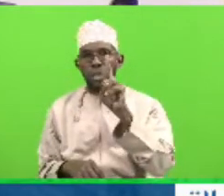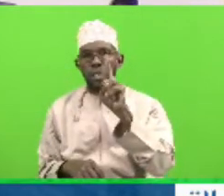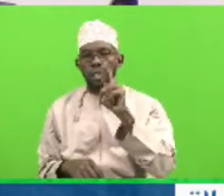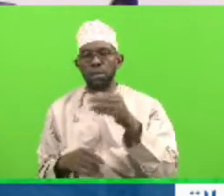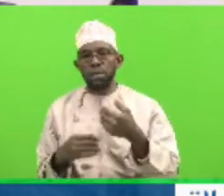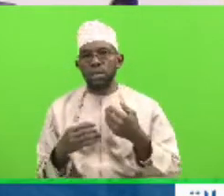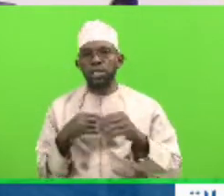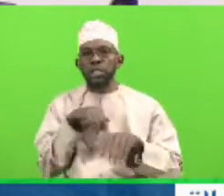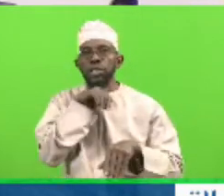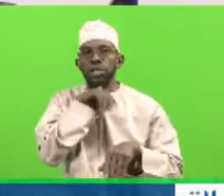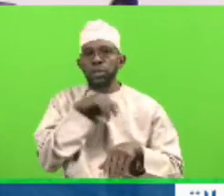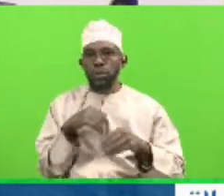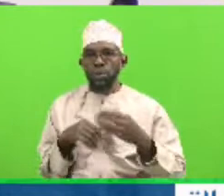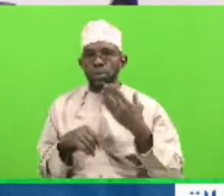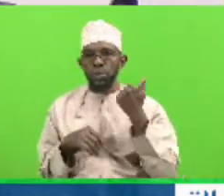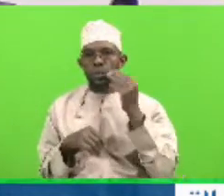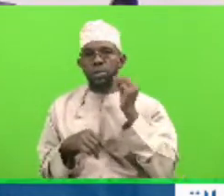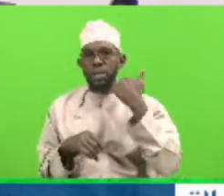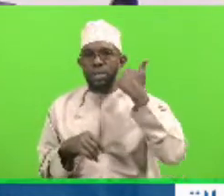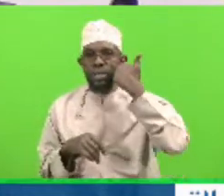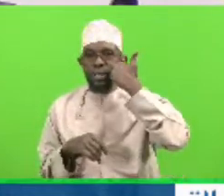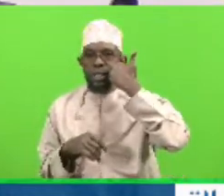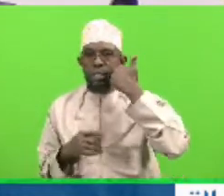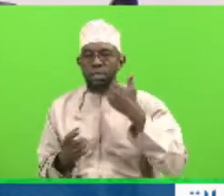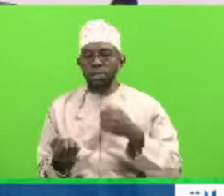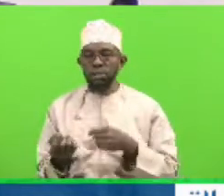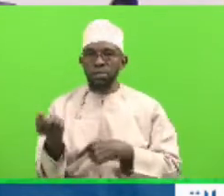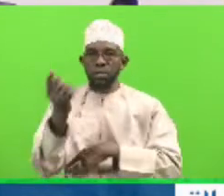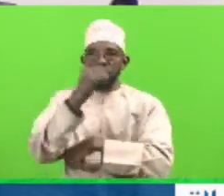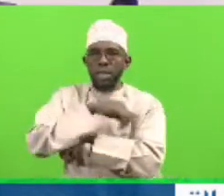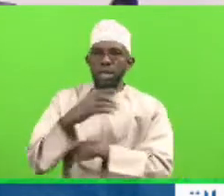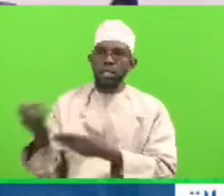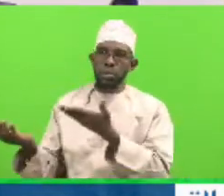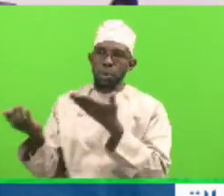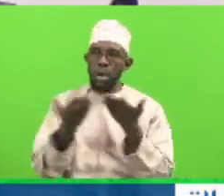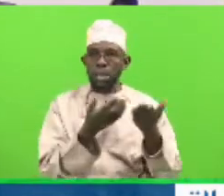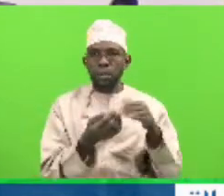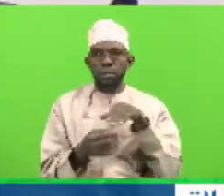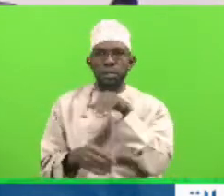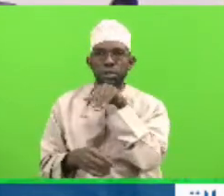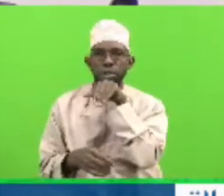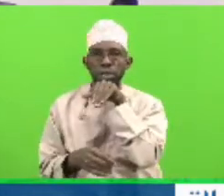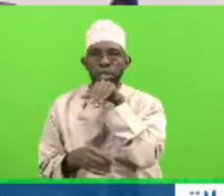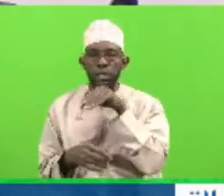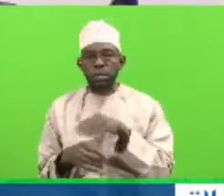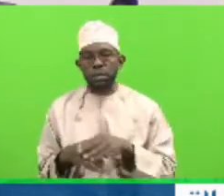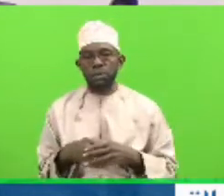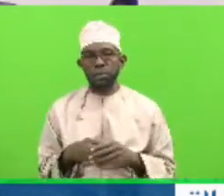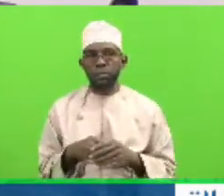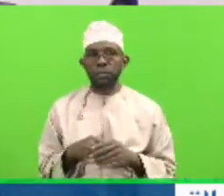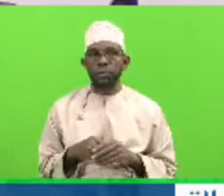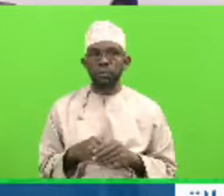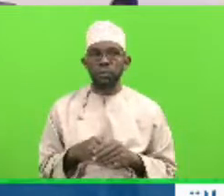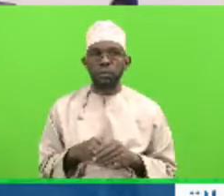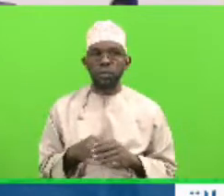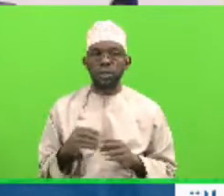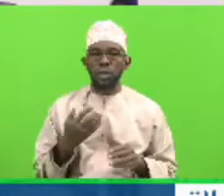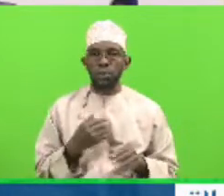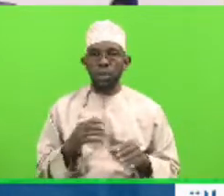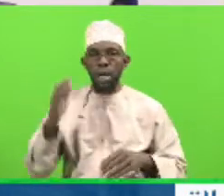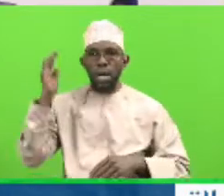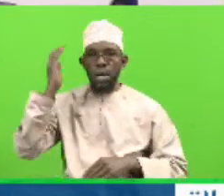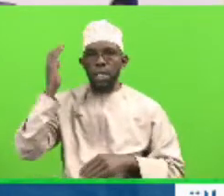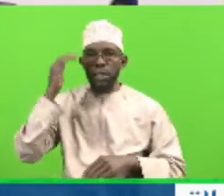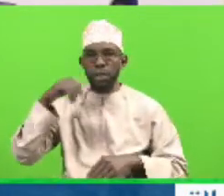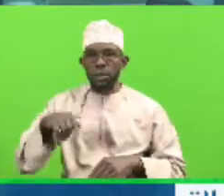days, but he's back. We welcome you, Sheikh. Please welcome. He's going to be our khatib and